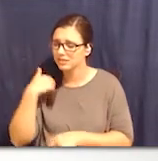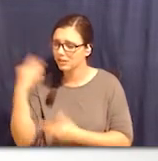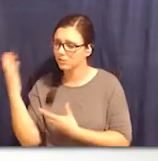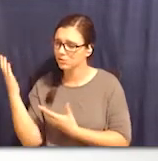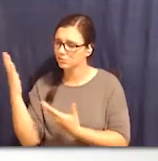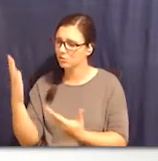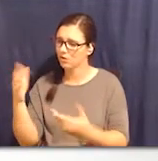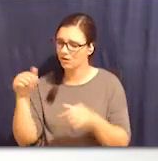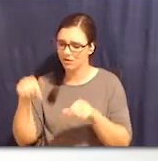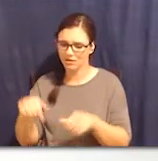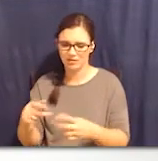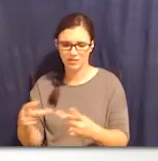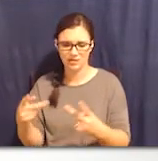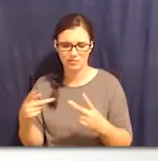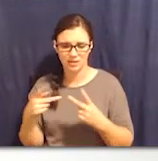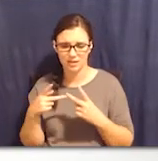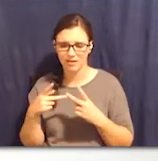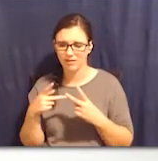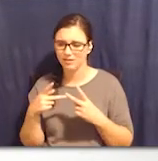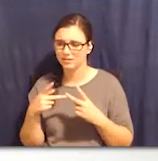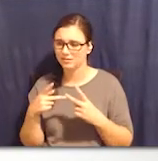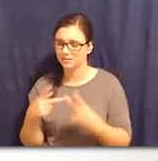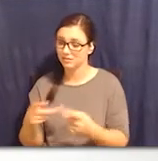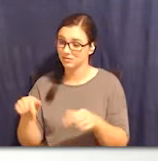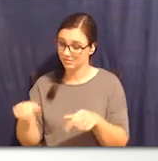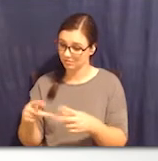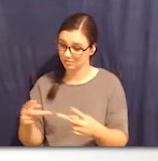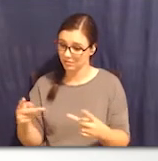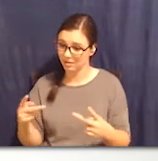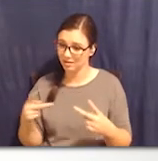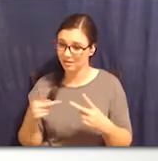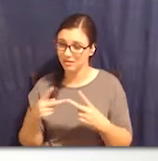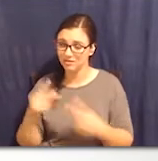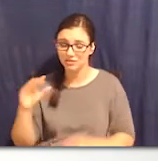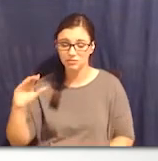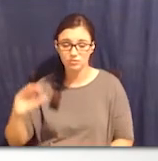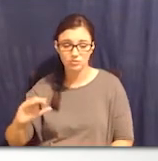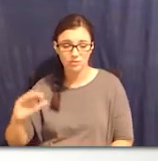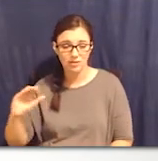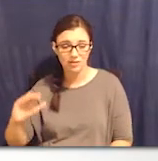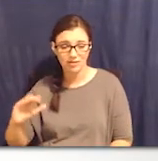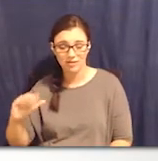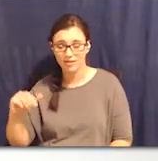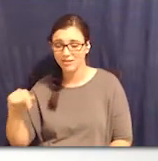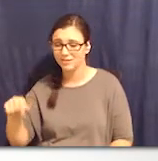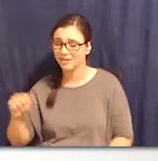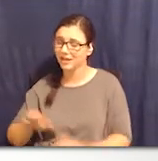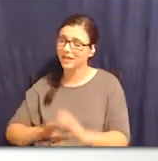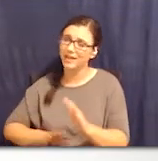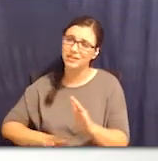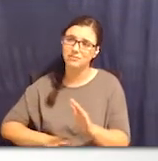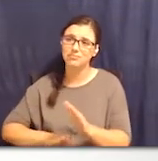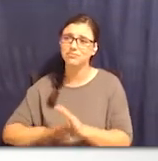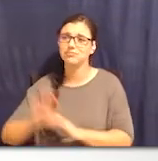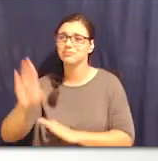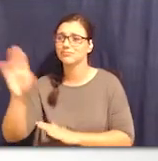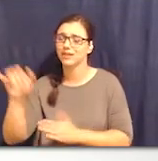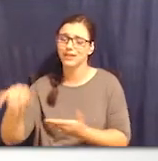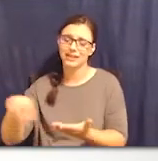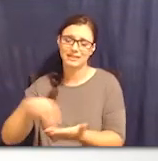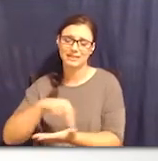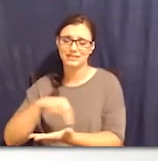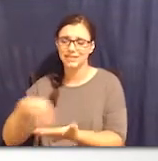answer of why I was brought to this place, a place where a child